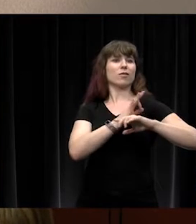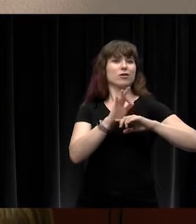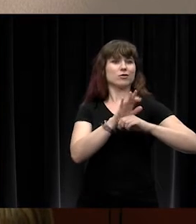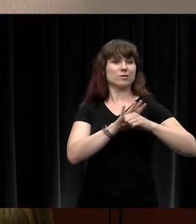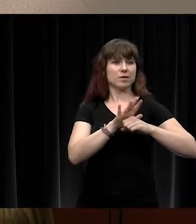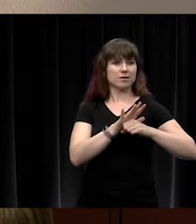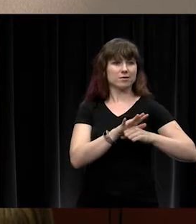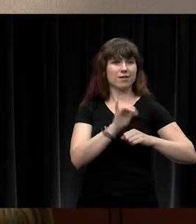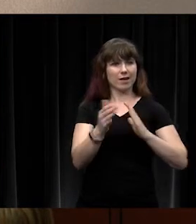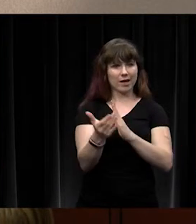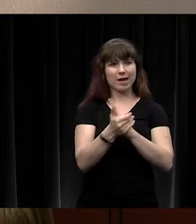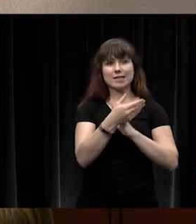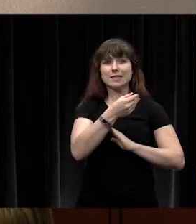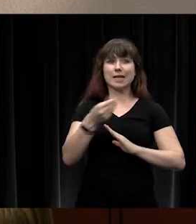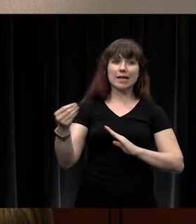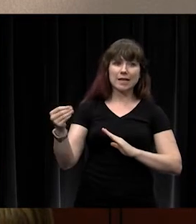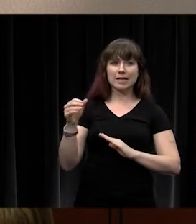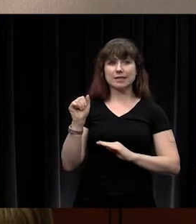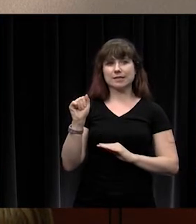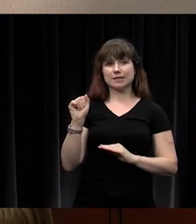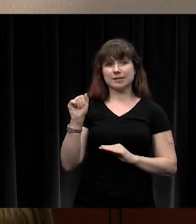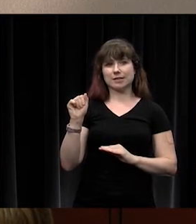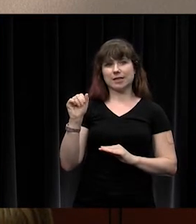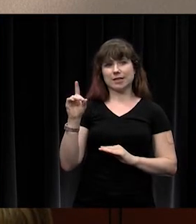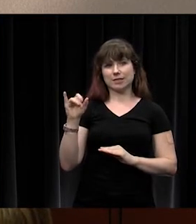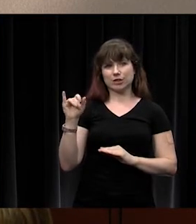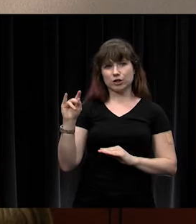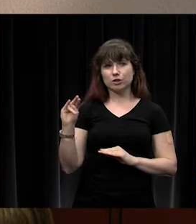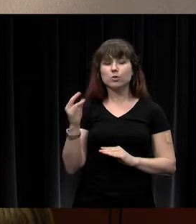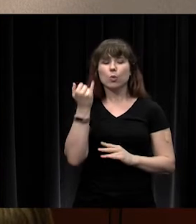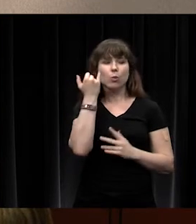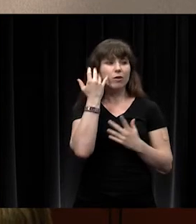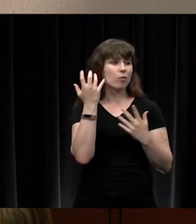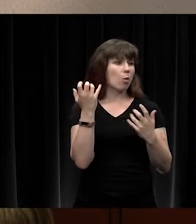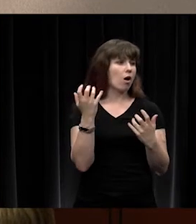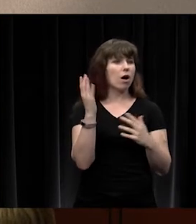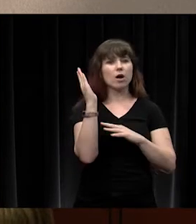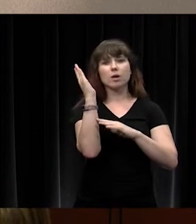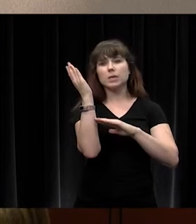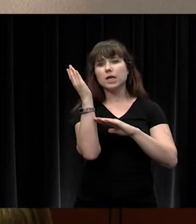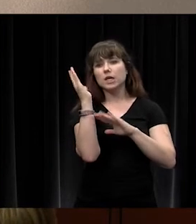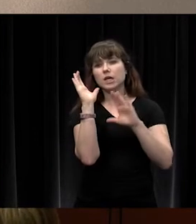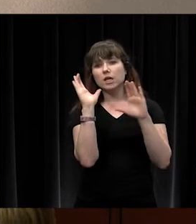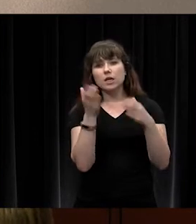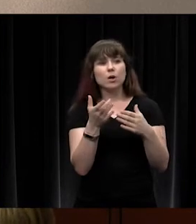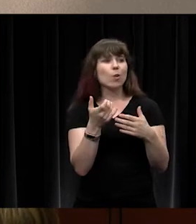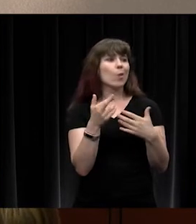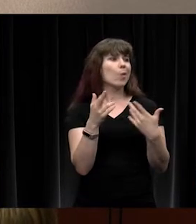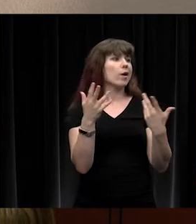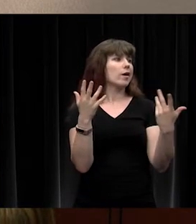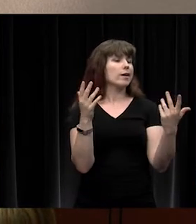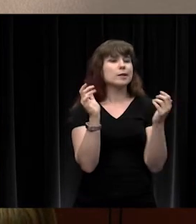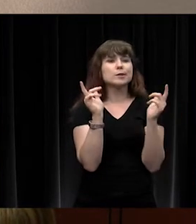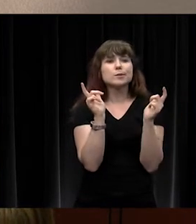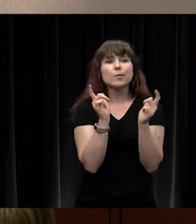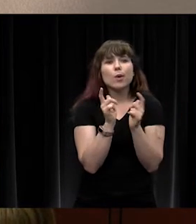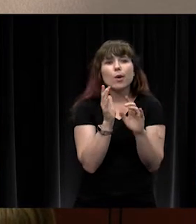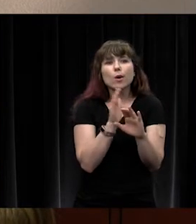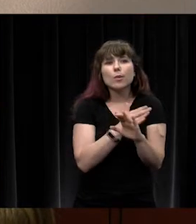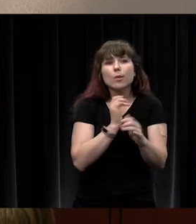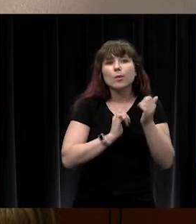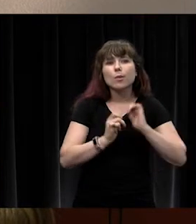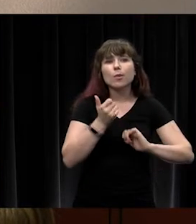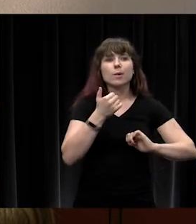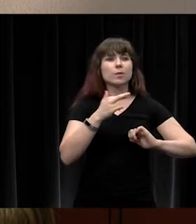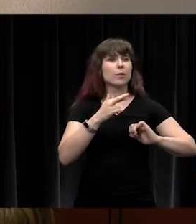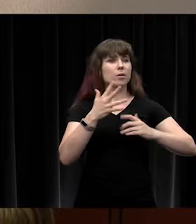and that the addition, so that if you wanted a speaking engagement or a small musical or just to rent it out,